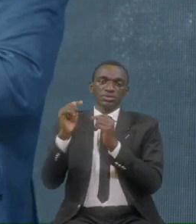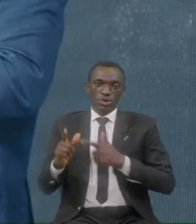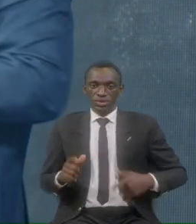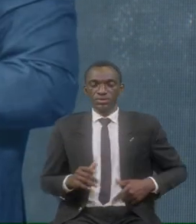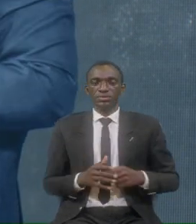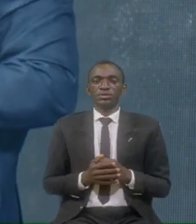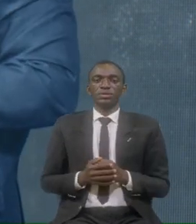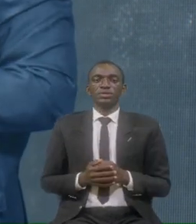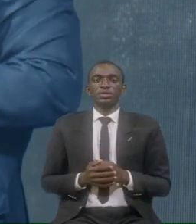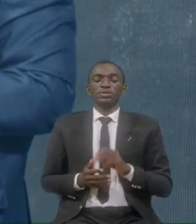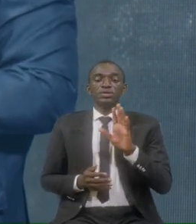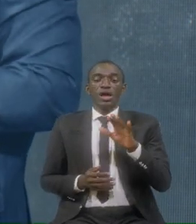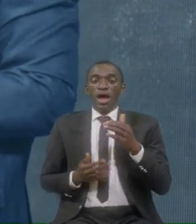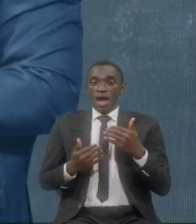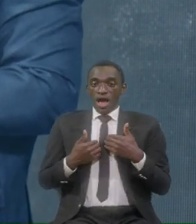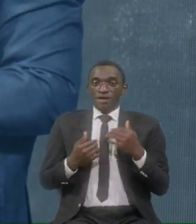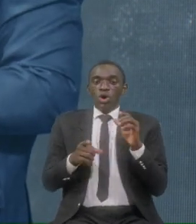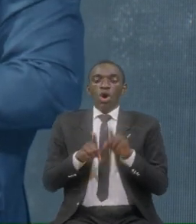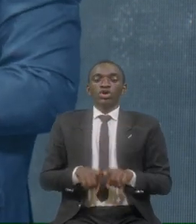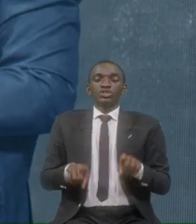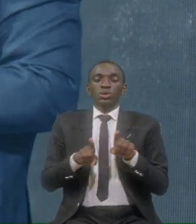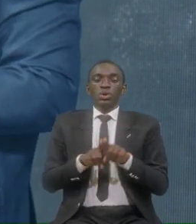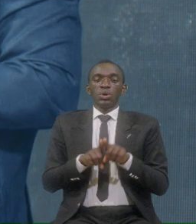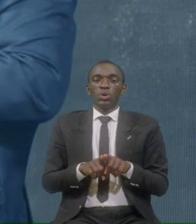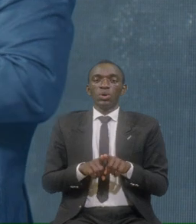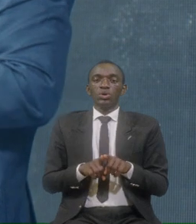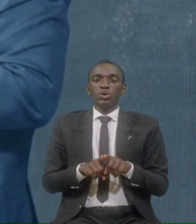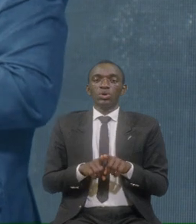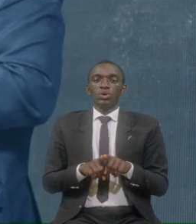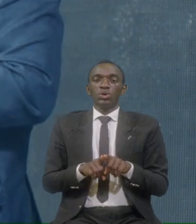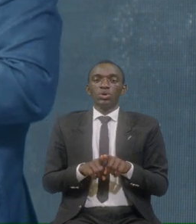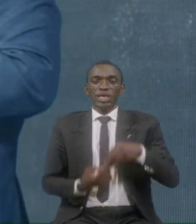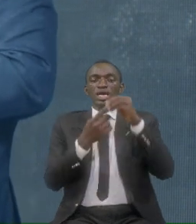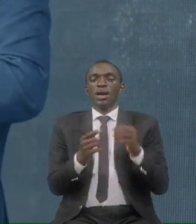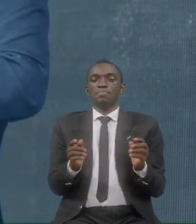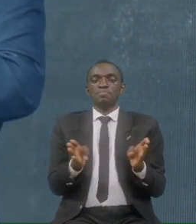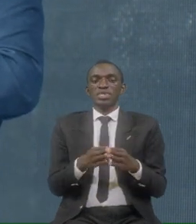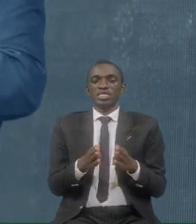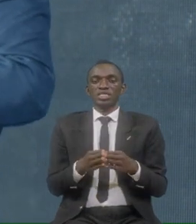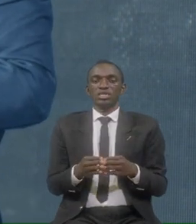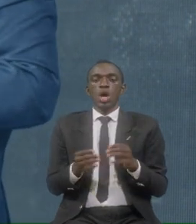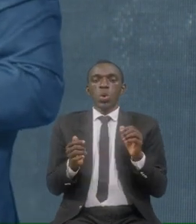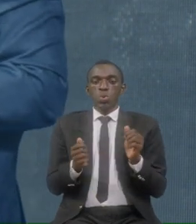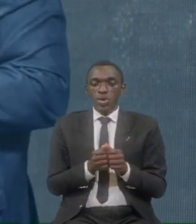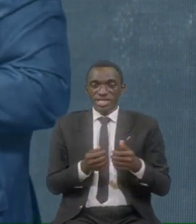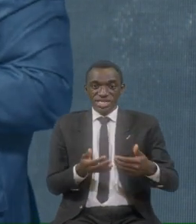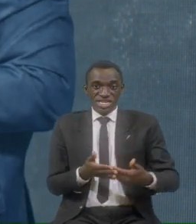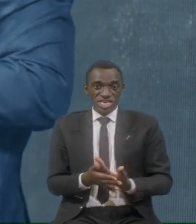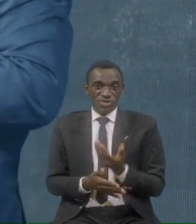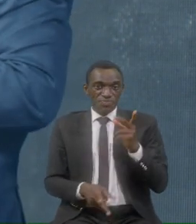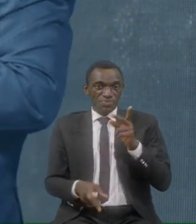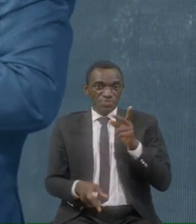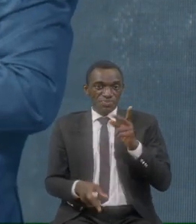There is also going to be a special meeting with the new converts of last